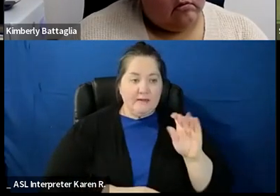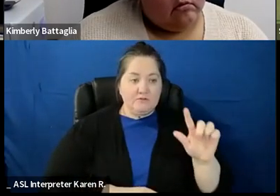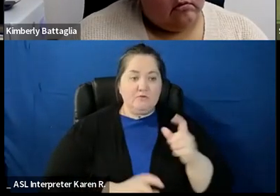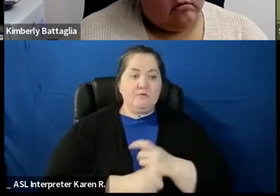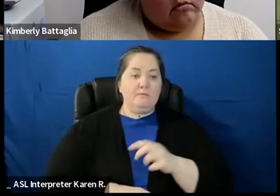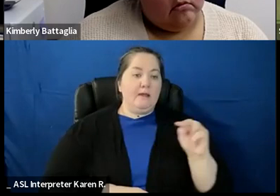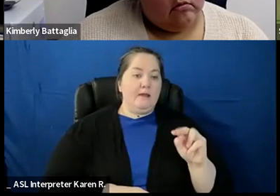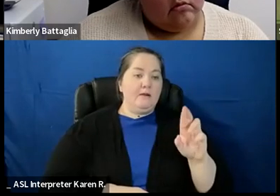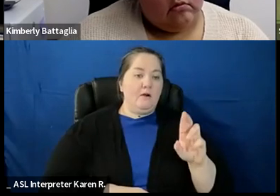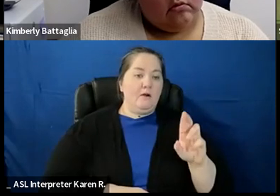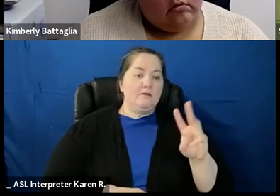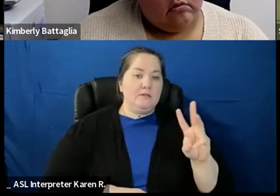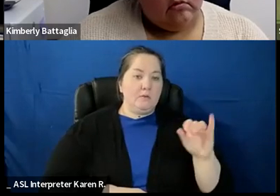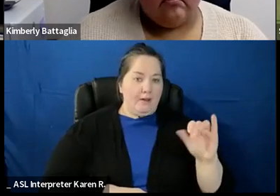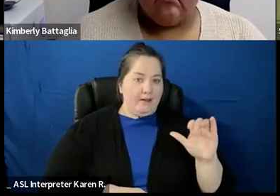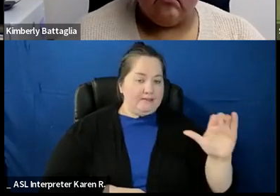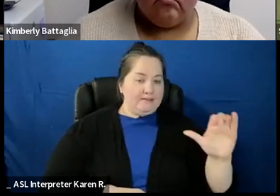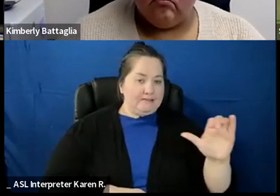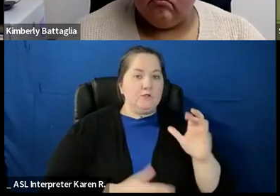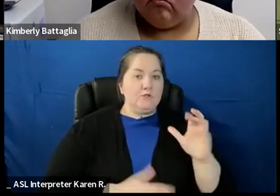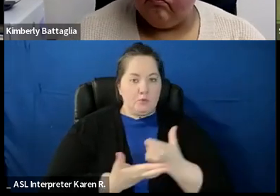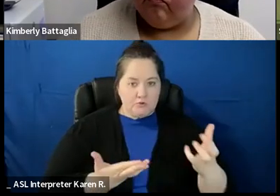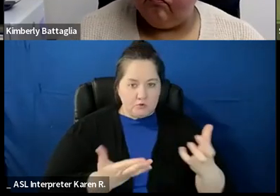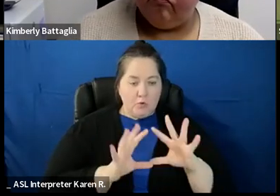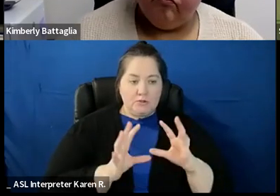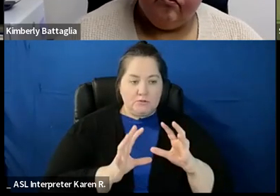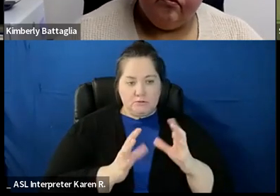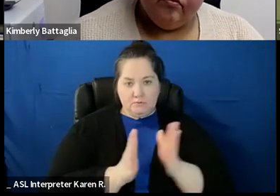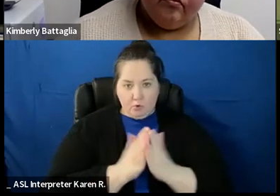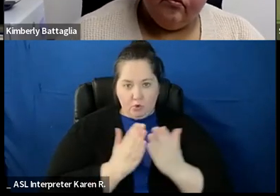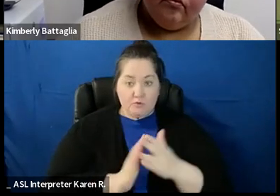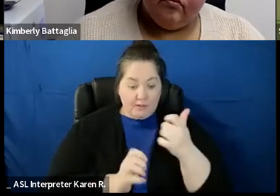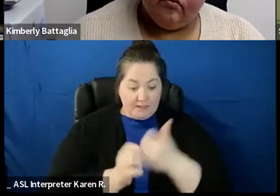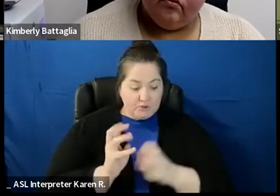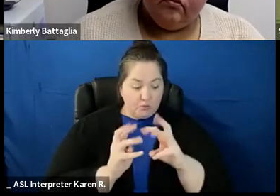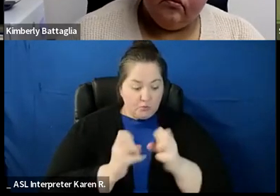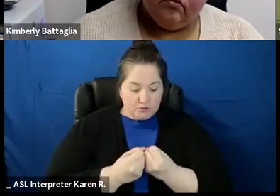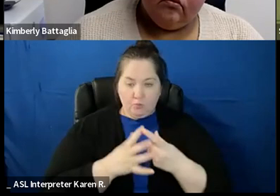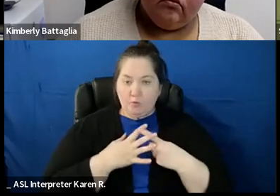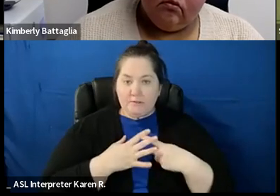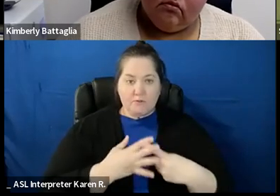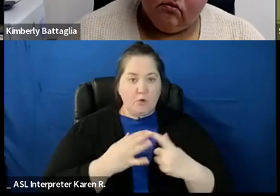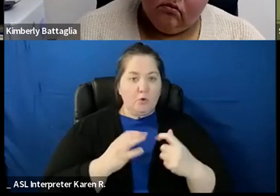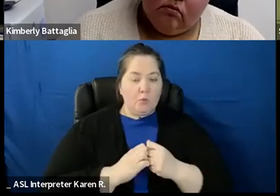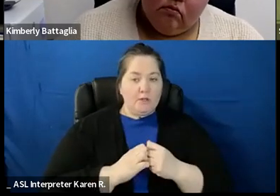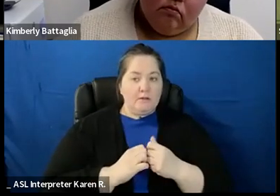resource book. And every workshop we would begin with one of the